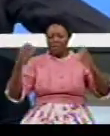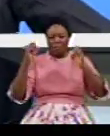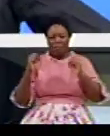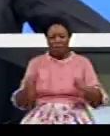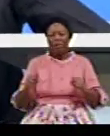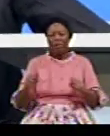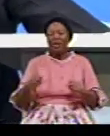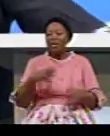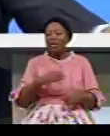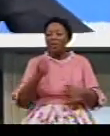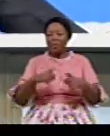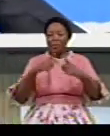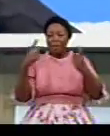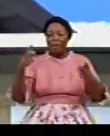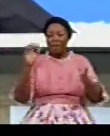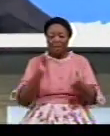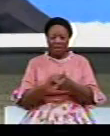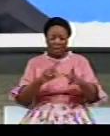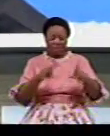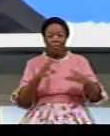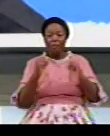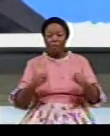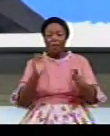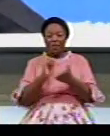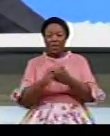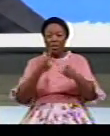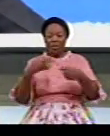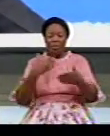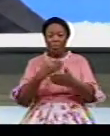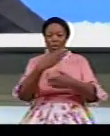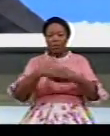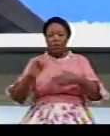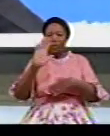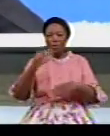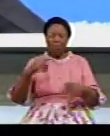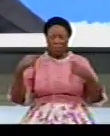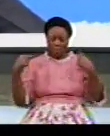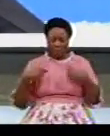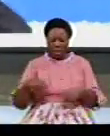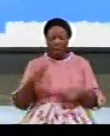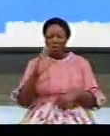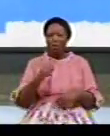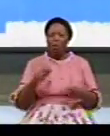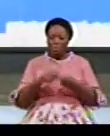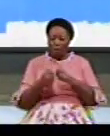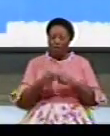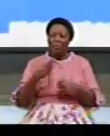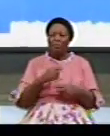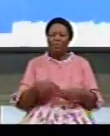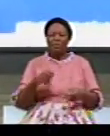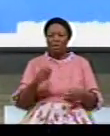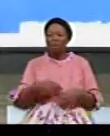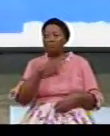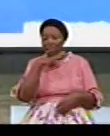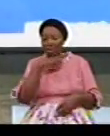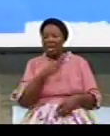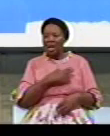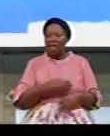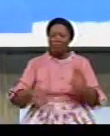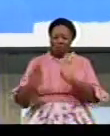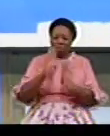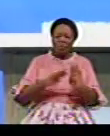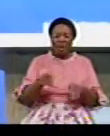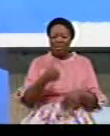vacant. Something must fill that place. And if the Holy Spirit does not fill